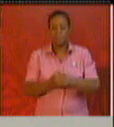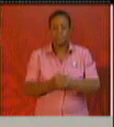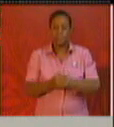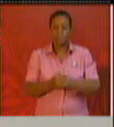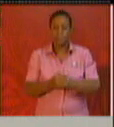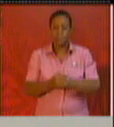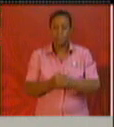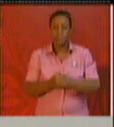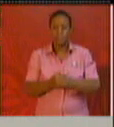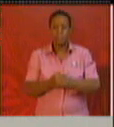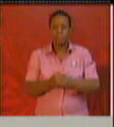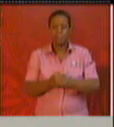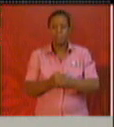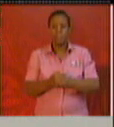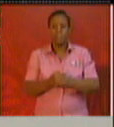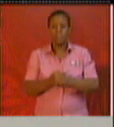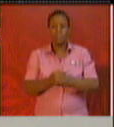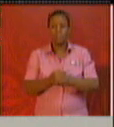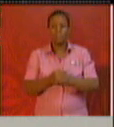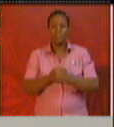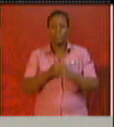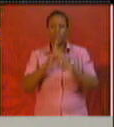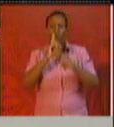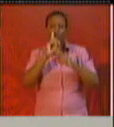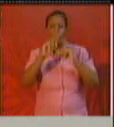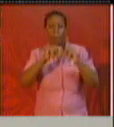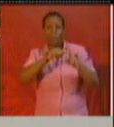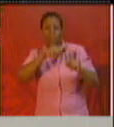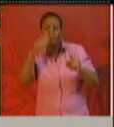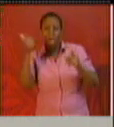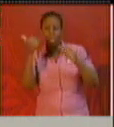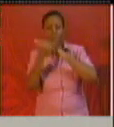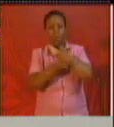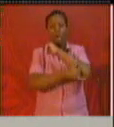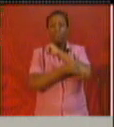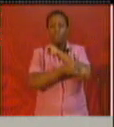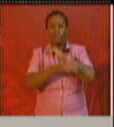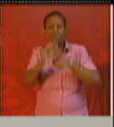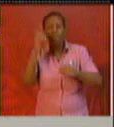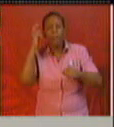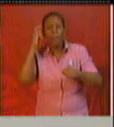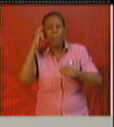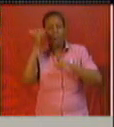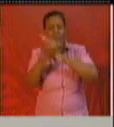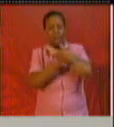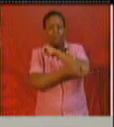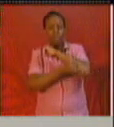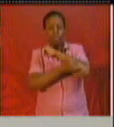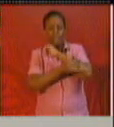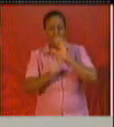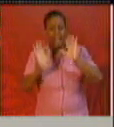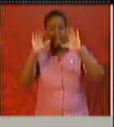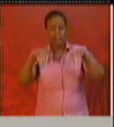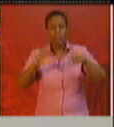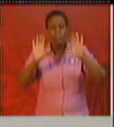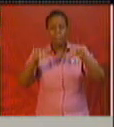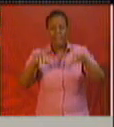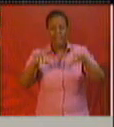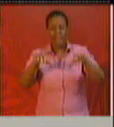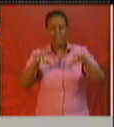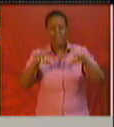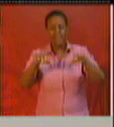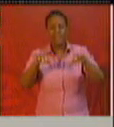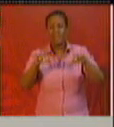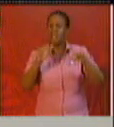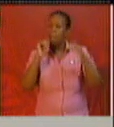countries, you may note that the other countries in the Caribbean have much smaller populations than Trinidad and Tobago. So the same number of vaccines